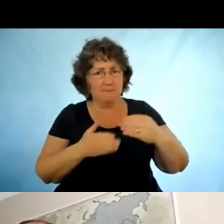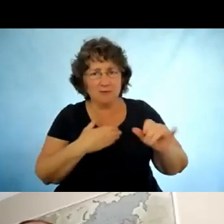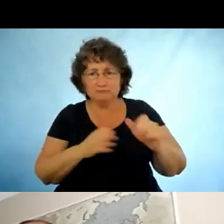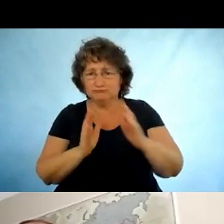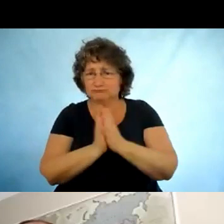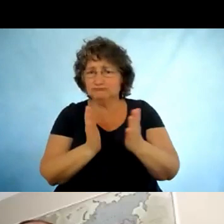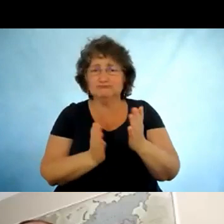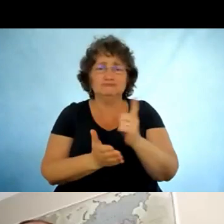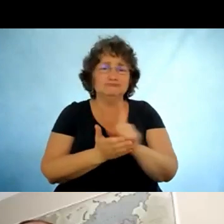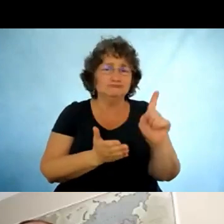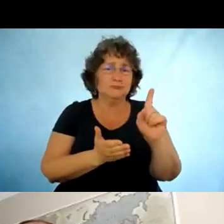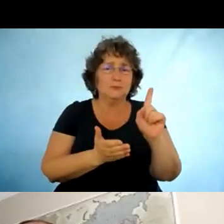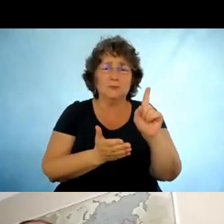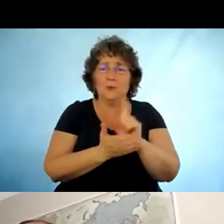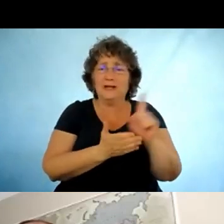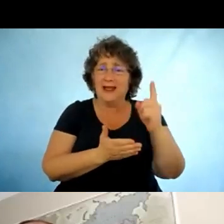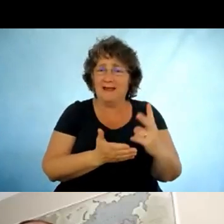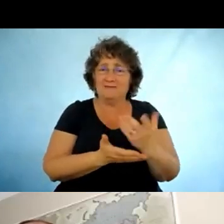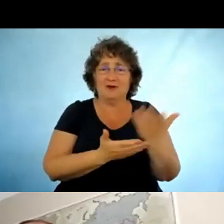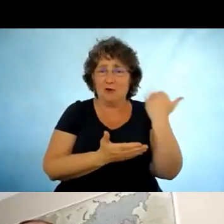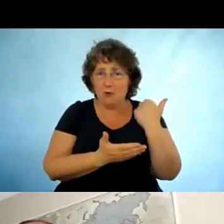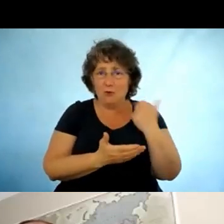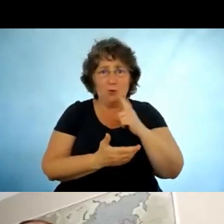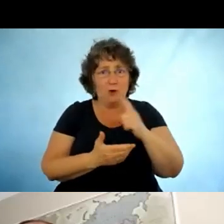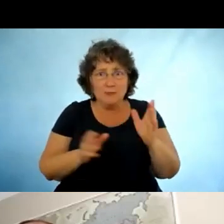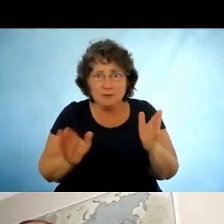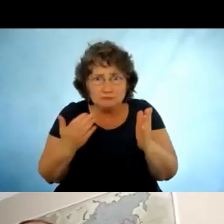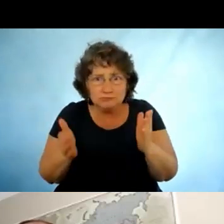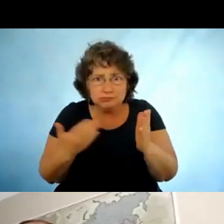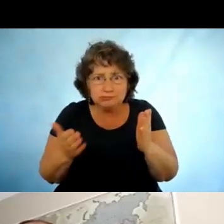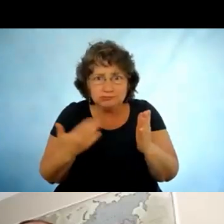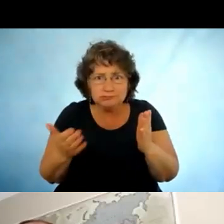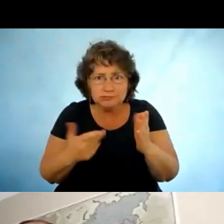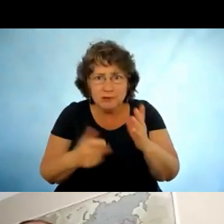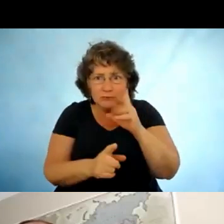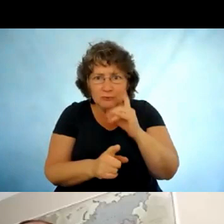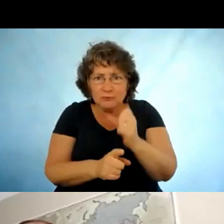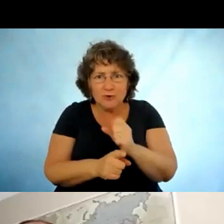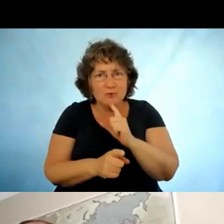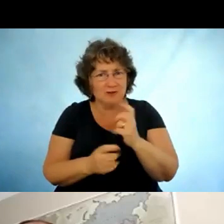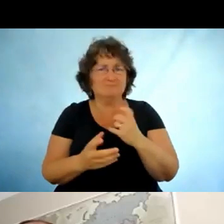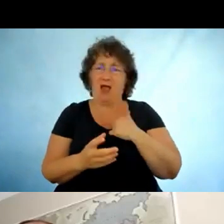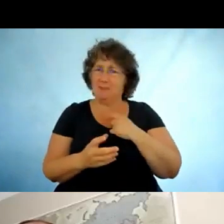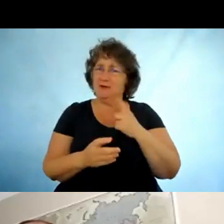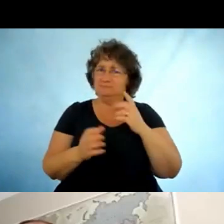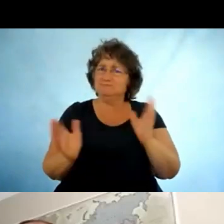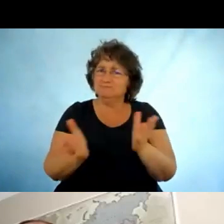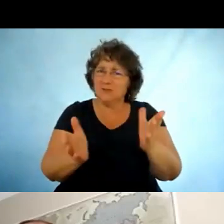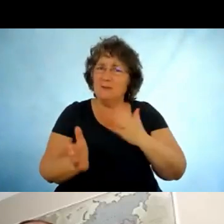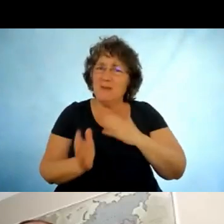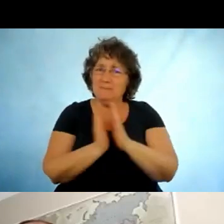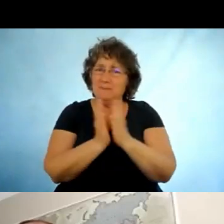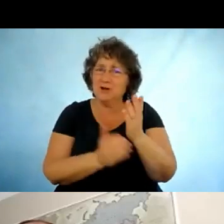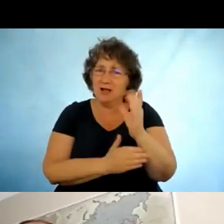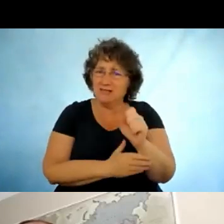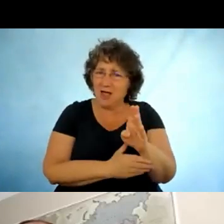am finished with it, and I can honestly say it was so fabulous. I'm going to have my book club read it soon. So I'm going to turn it over to Hassan because